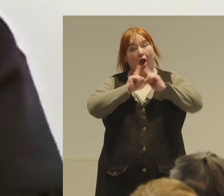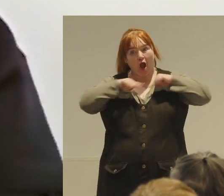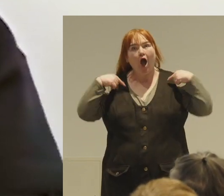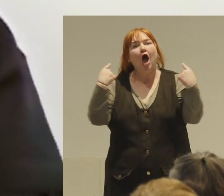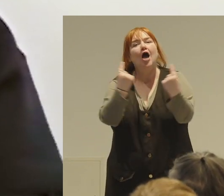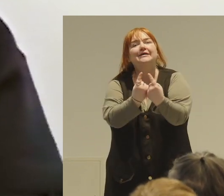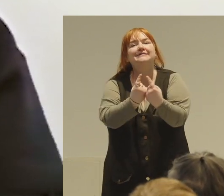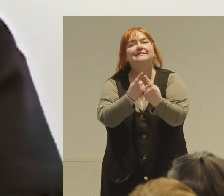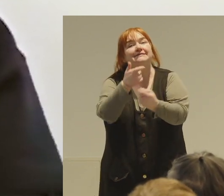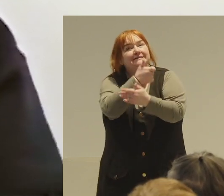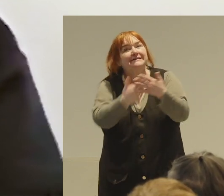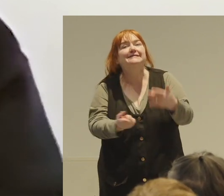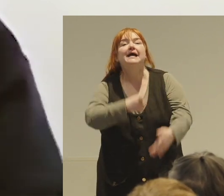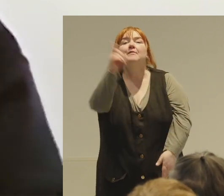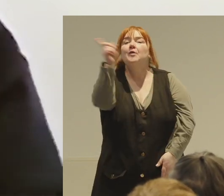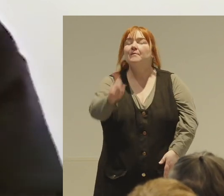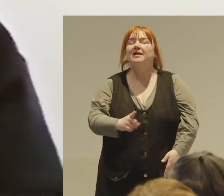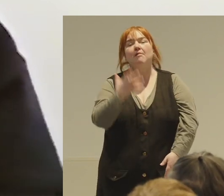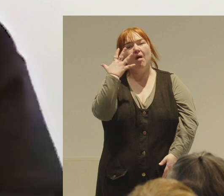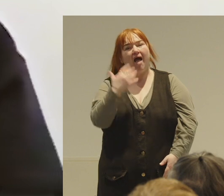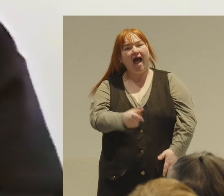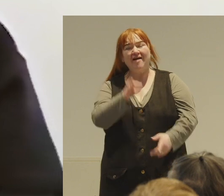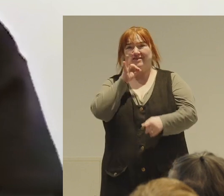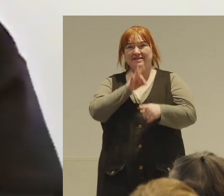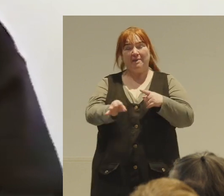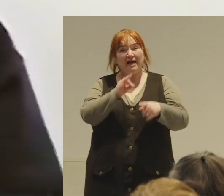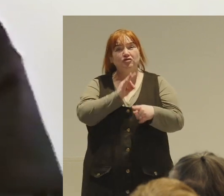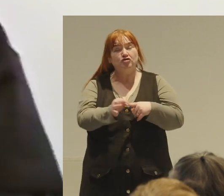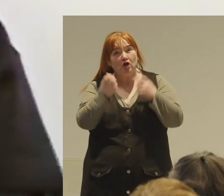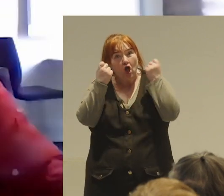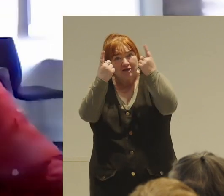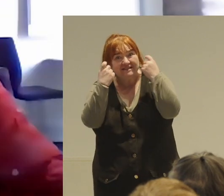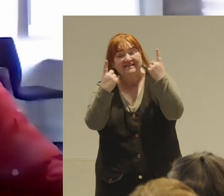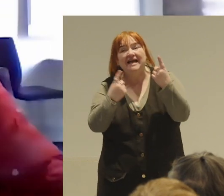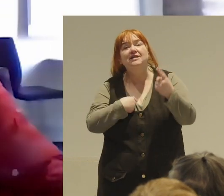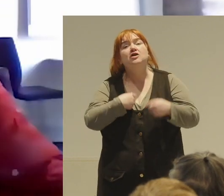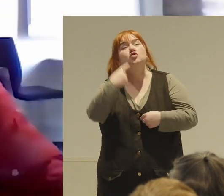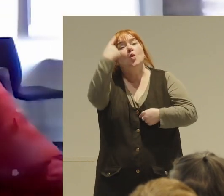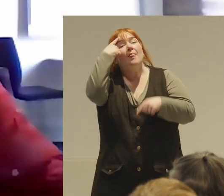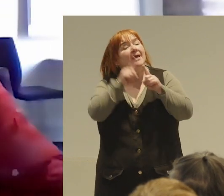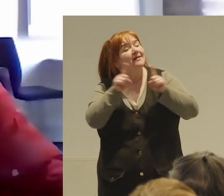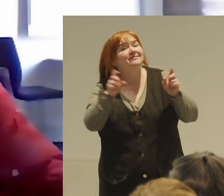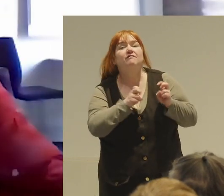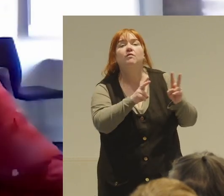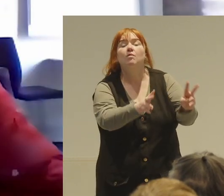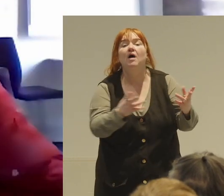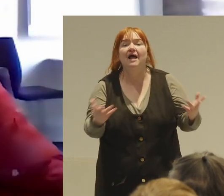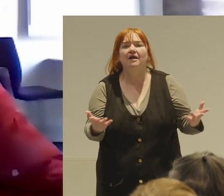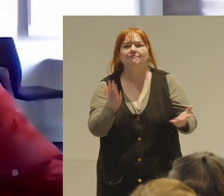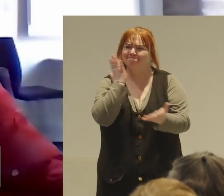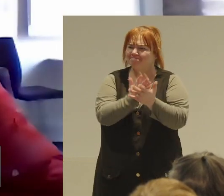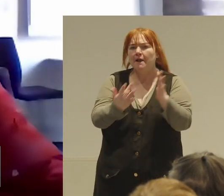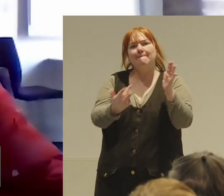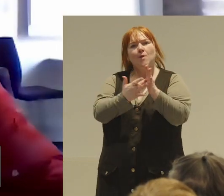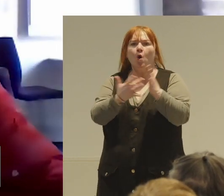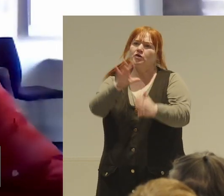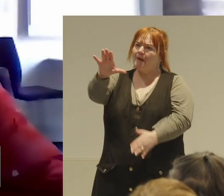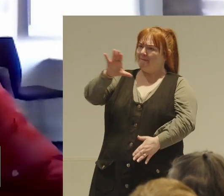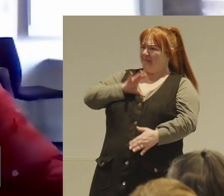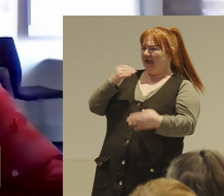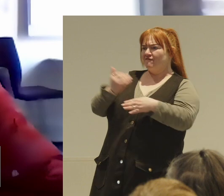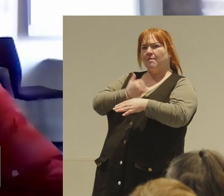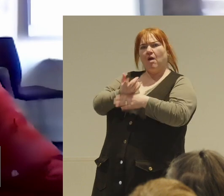we have a special capacity to think out of the box. It's important to get paid for my work because I